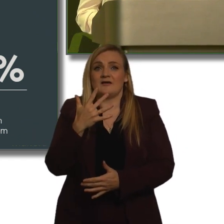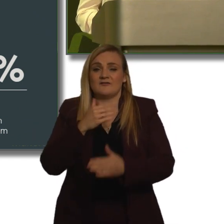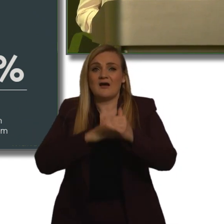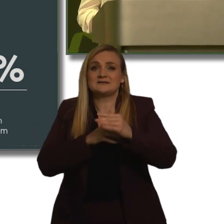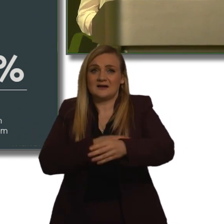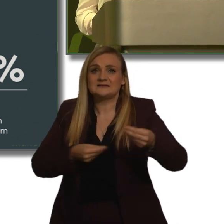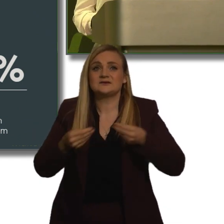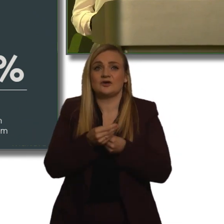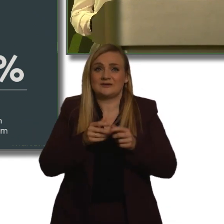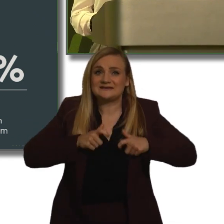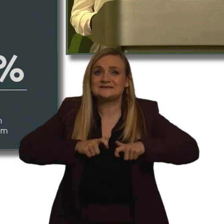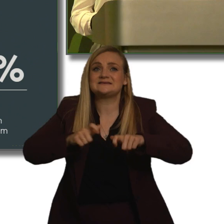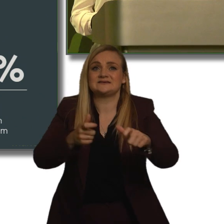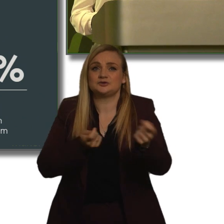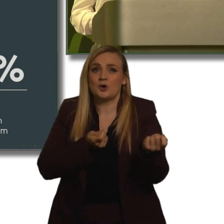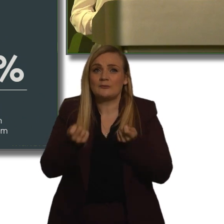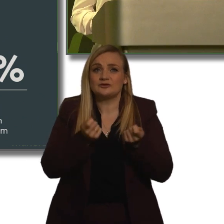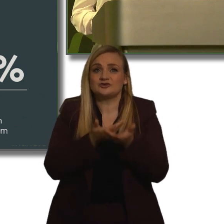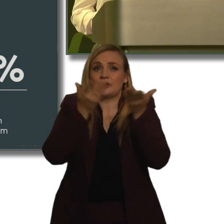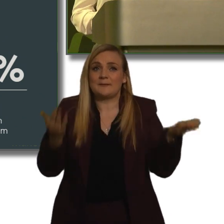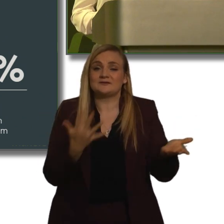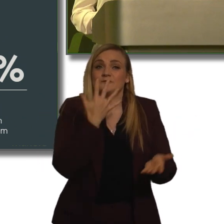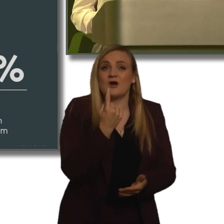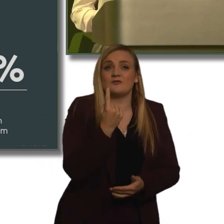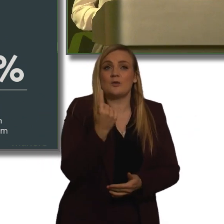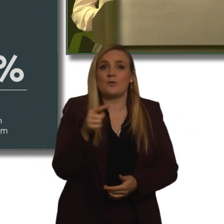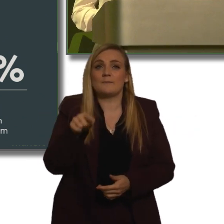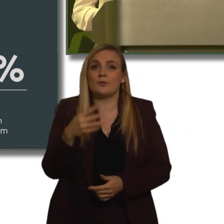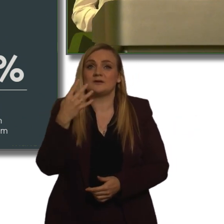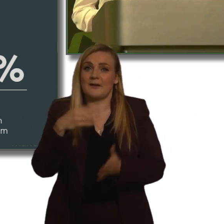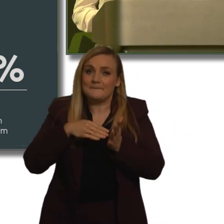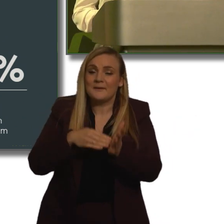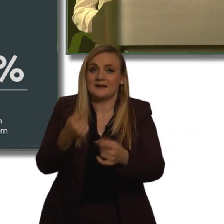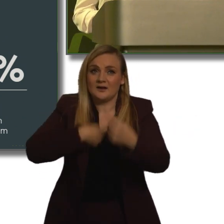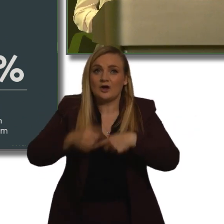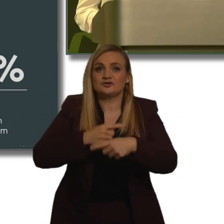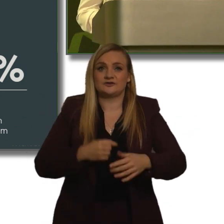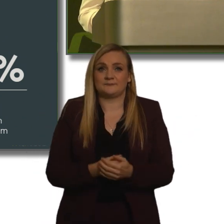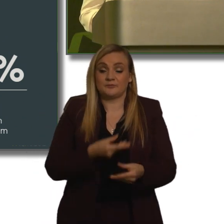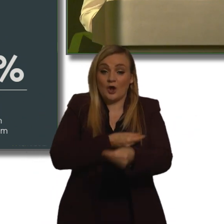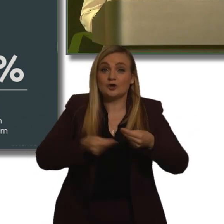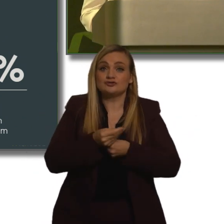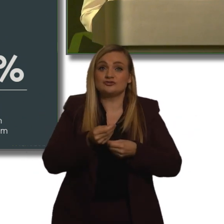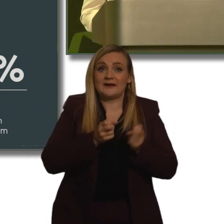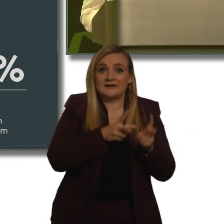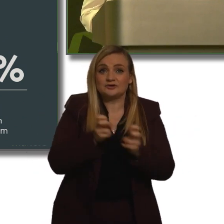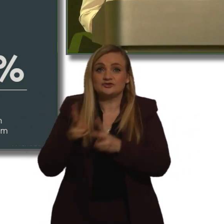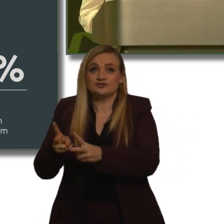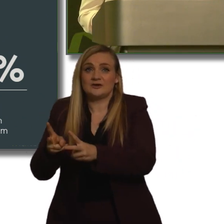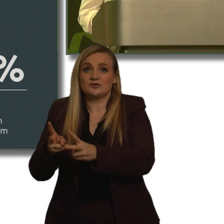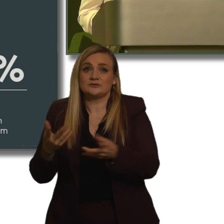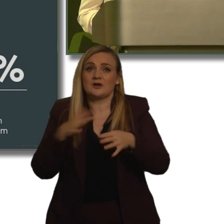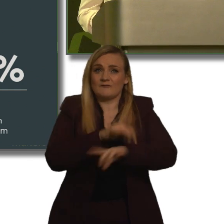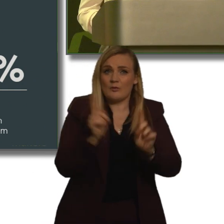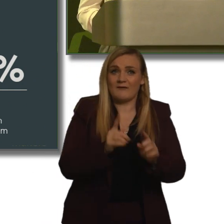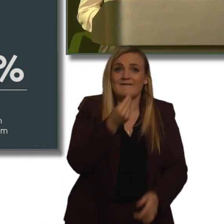to 511.9 million last year. Our trading channels cover food, funeral, and